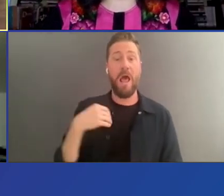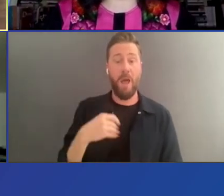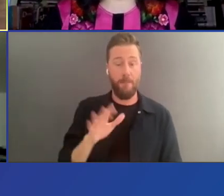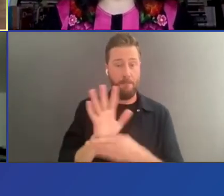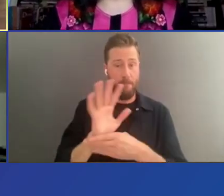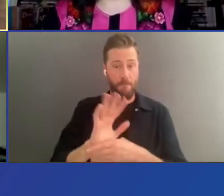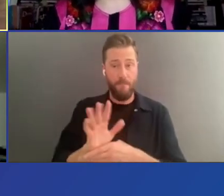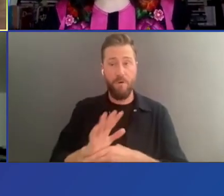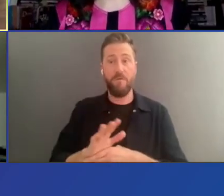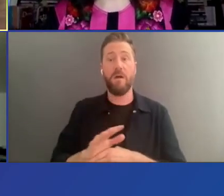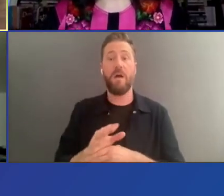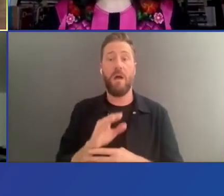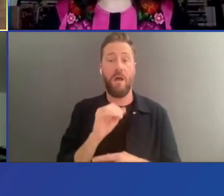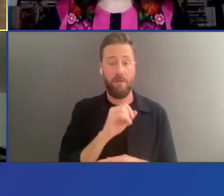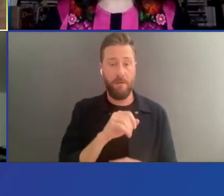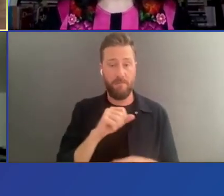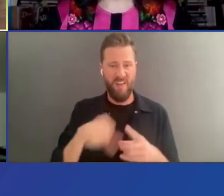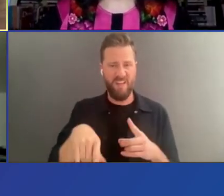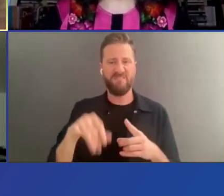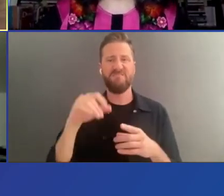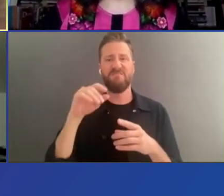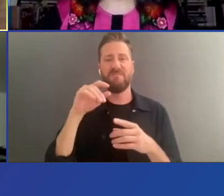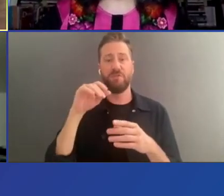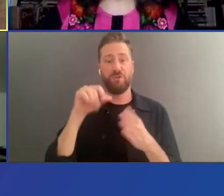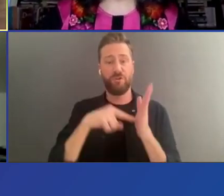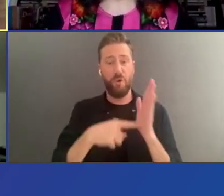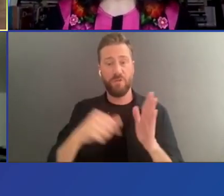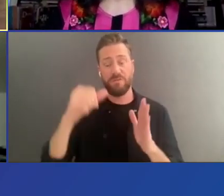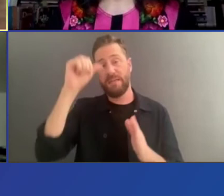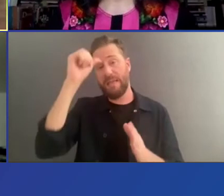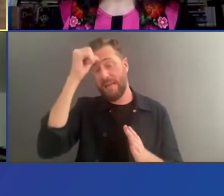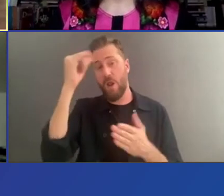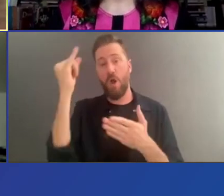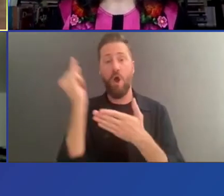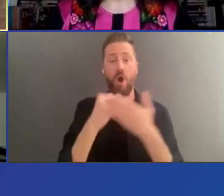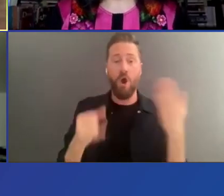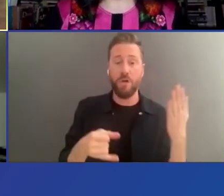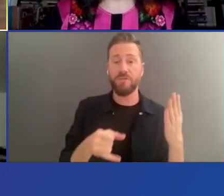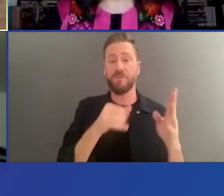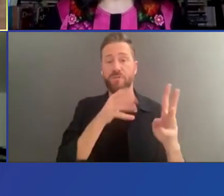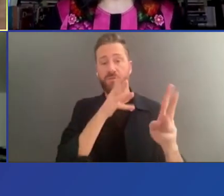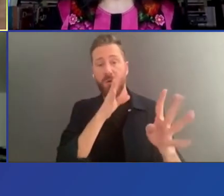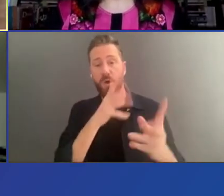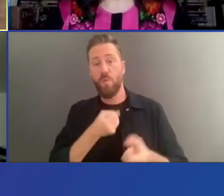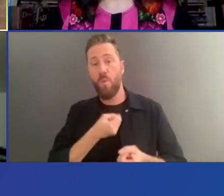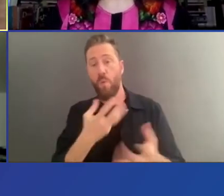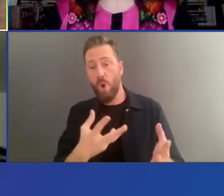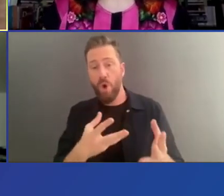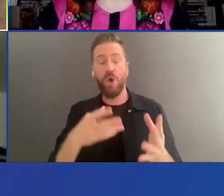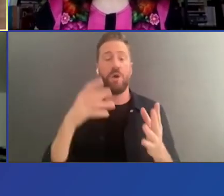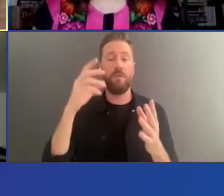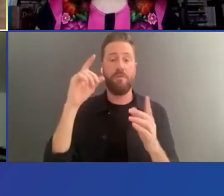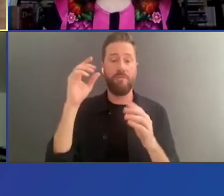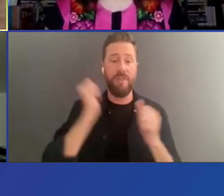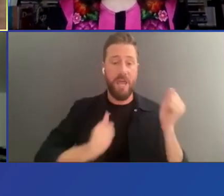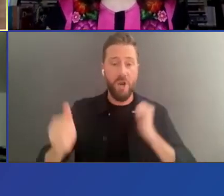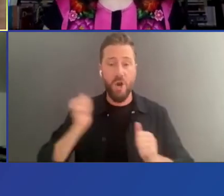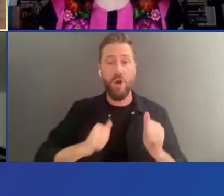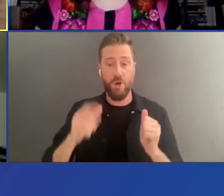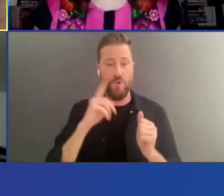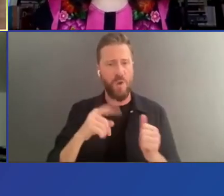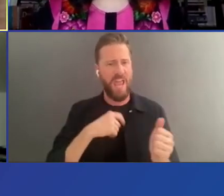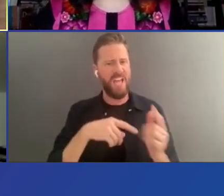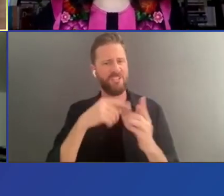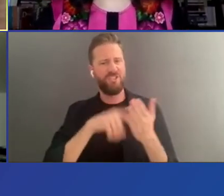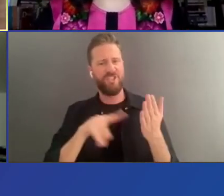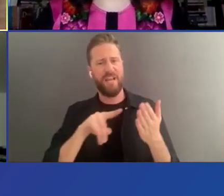on the Mahabharata that features Indian arts, spoken word, theater, And you can check it out online and rent it at any